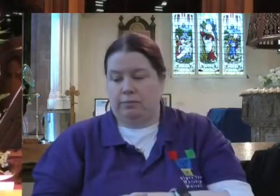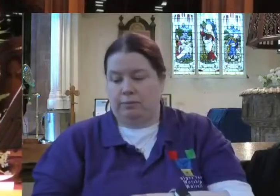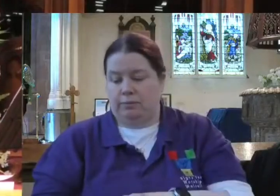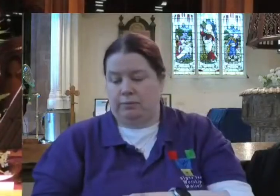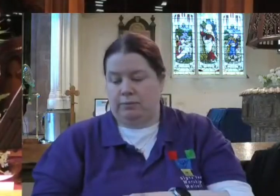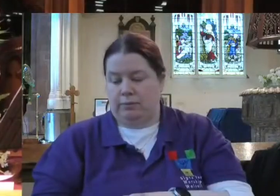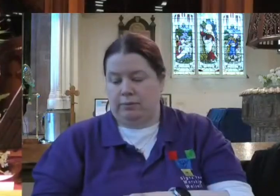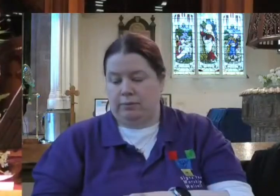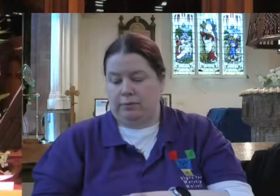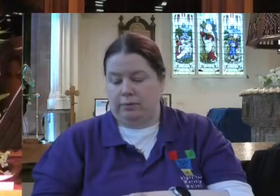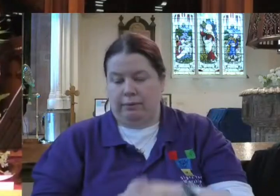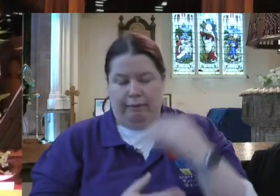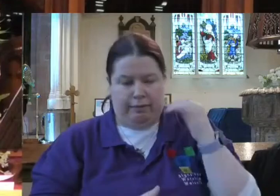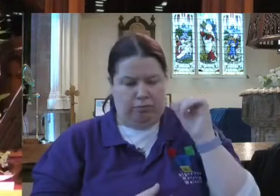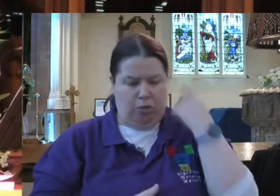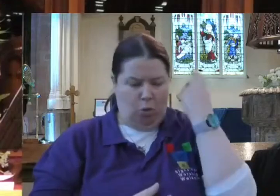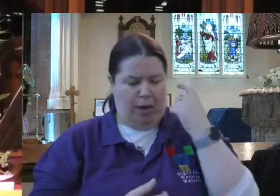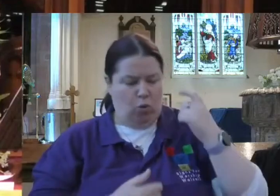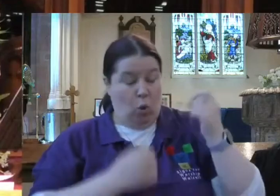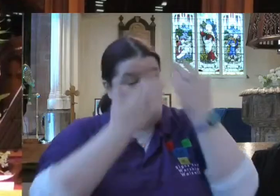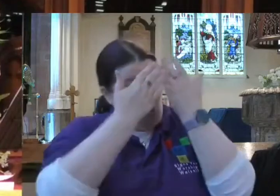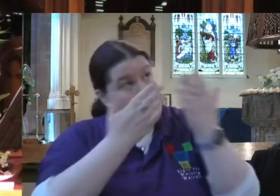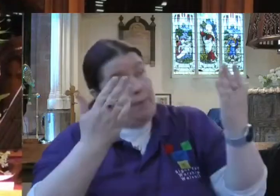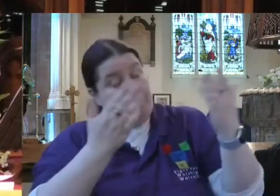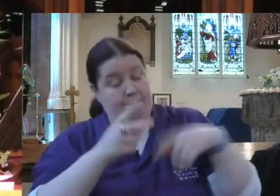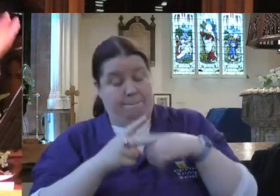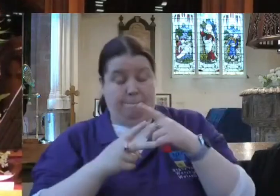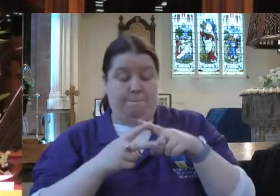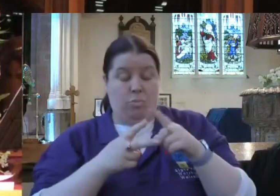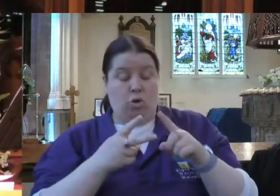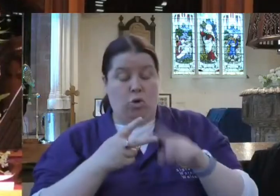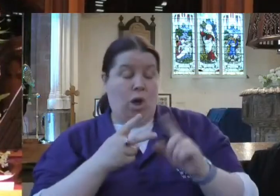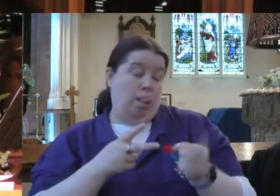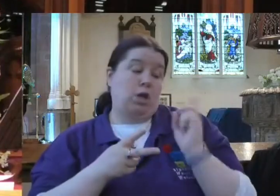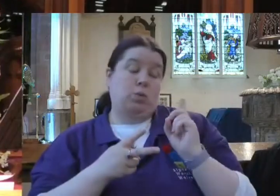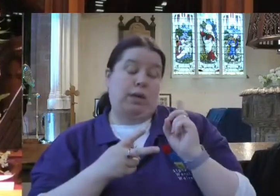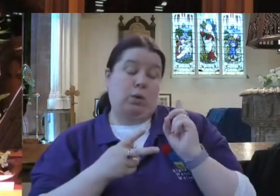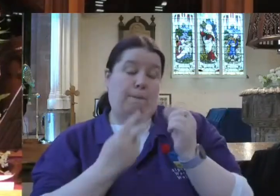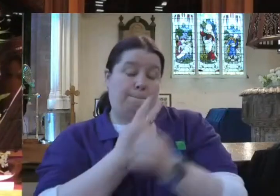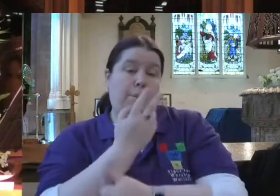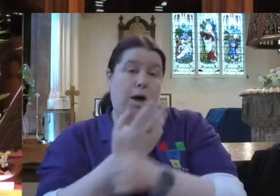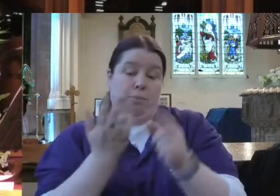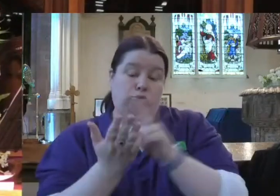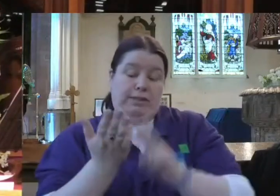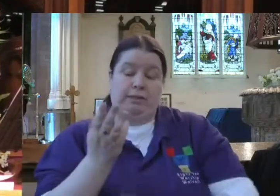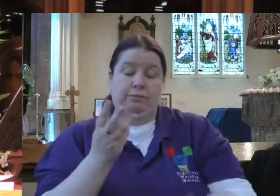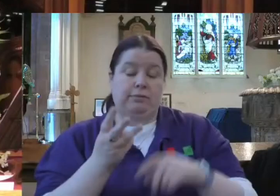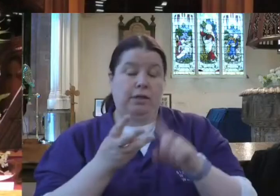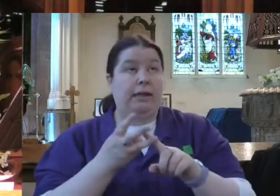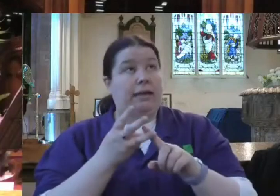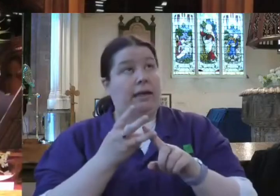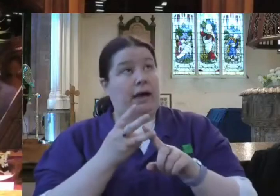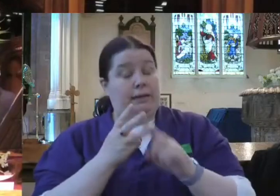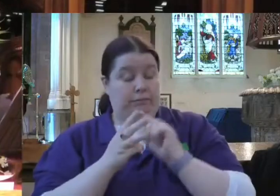off in this topic series thinking about worship. Then last week we looked about Bible reading. Today we're thinking about